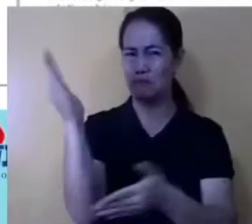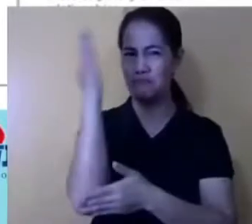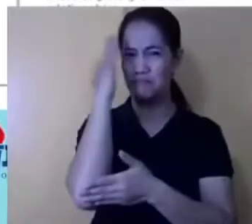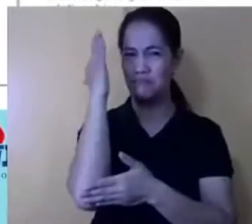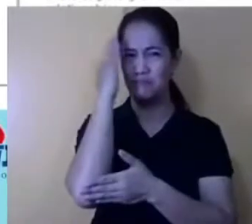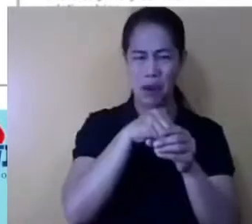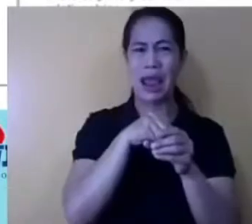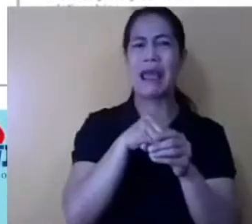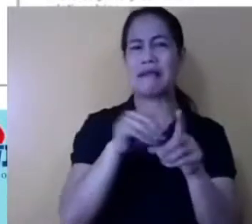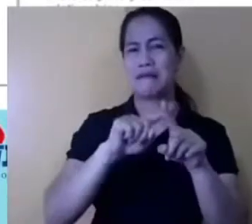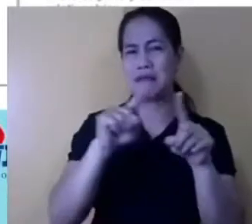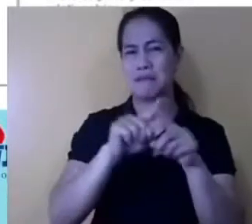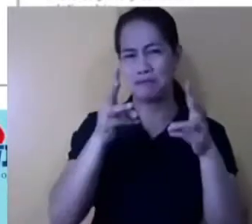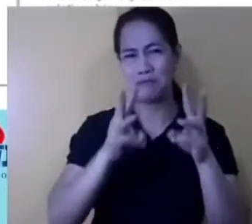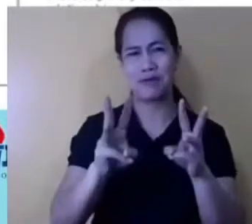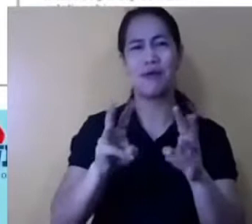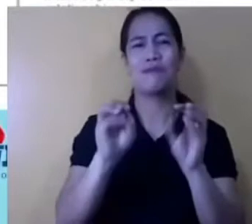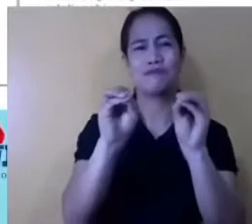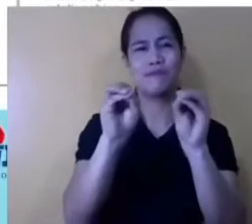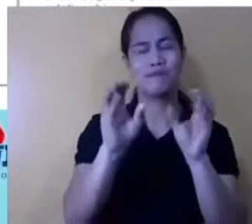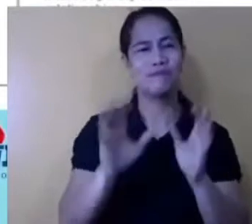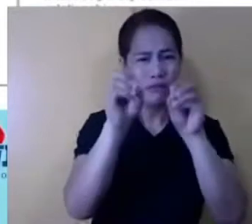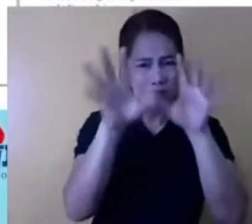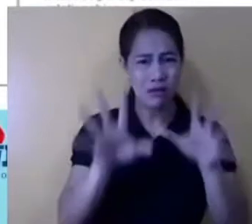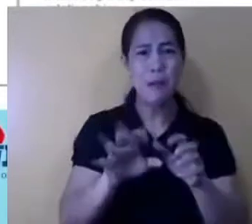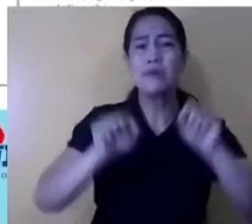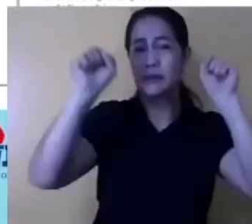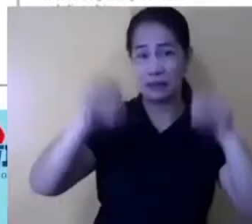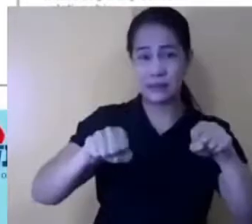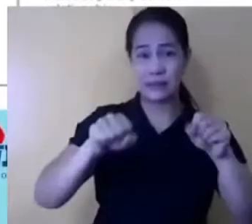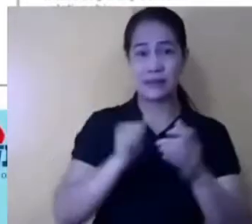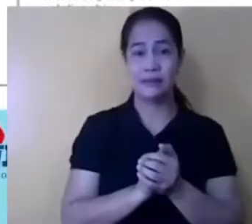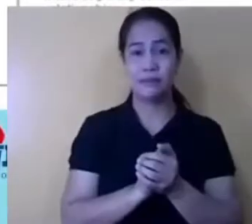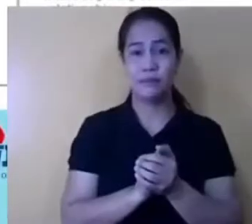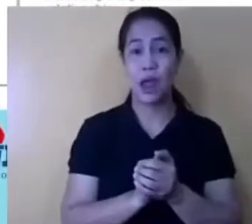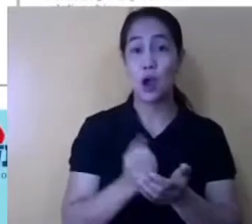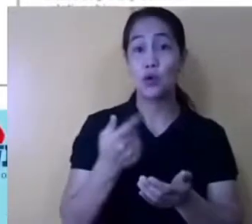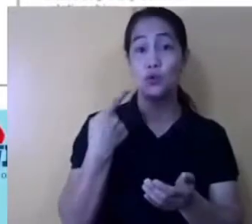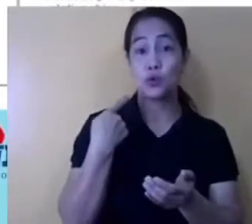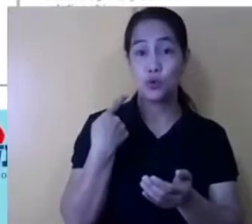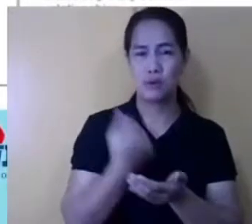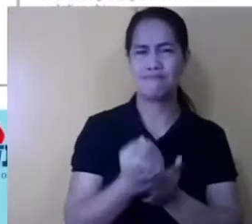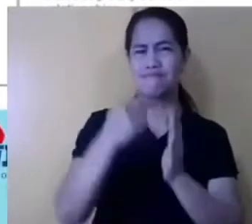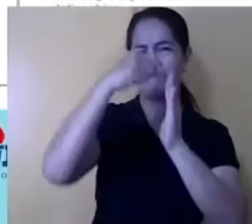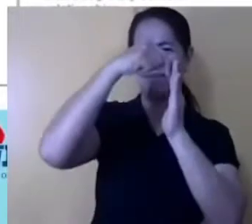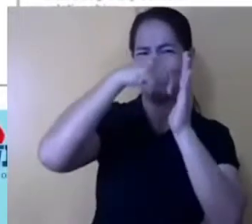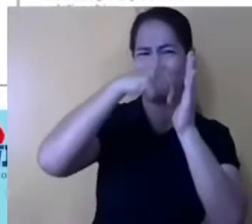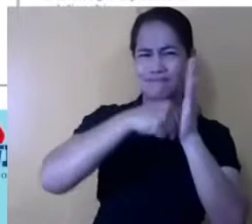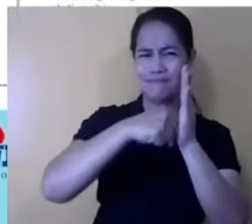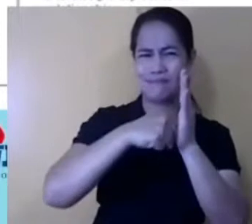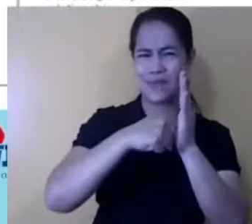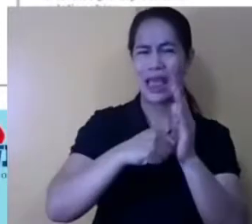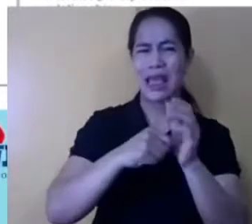and pedagogy. The teacher must also be able to have an in-depth and sophisticated